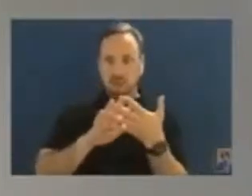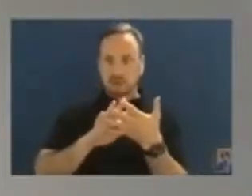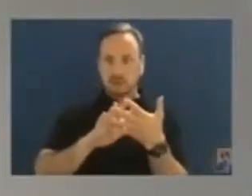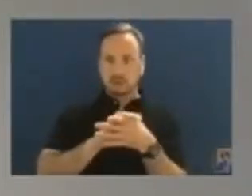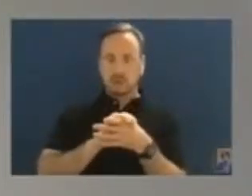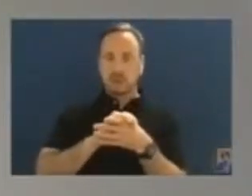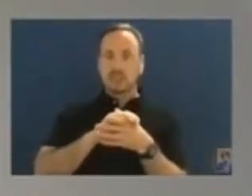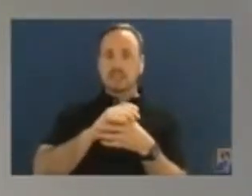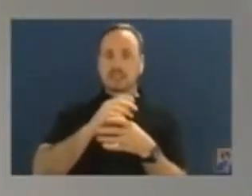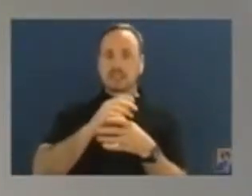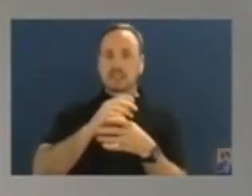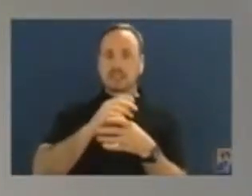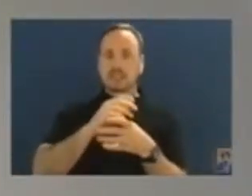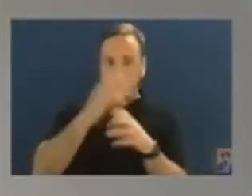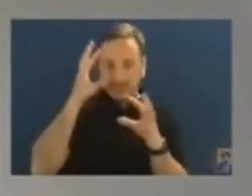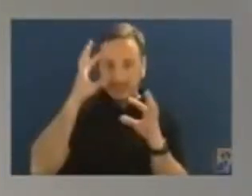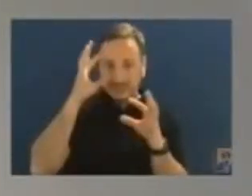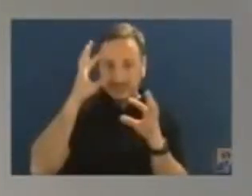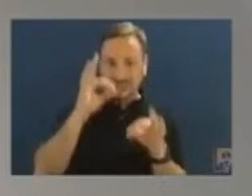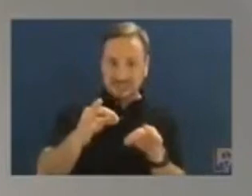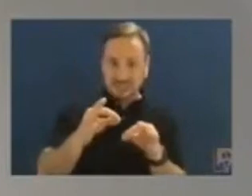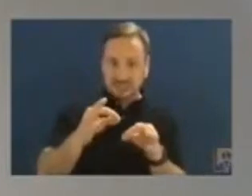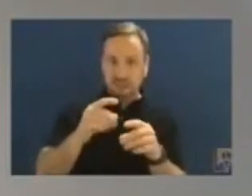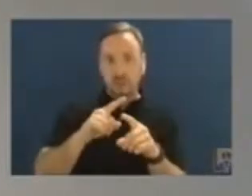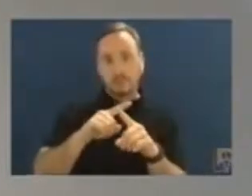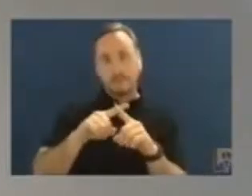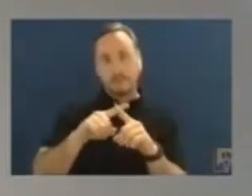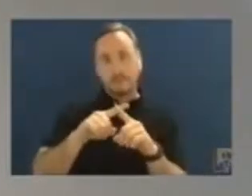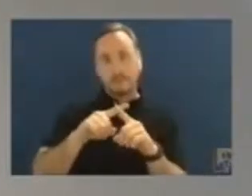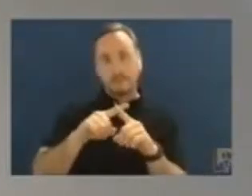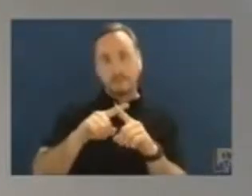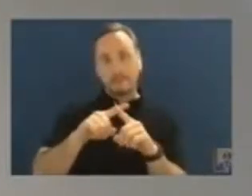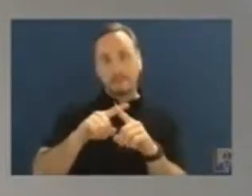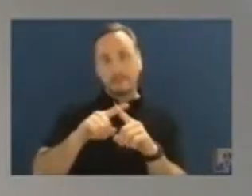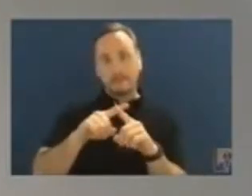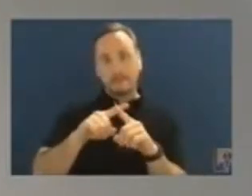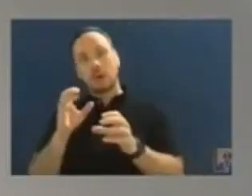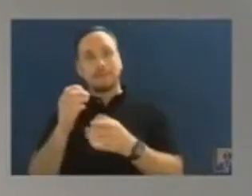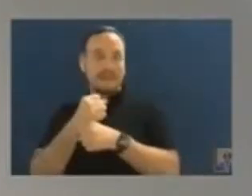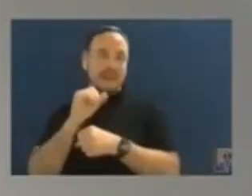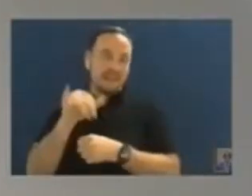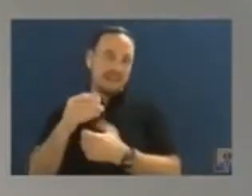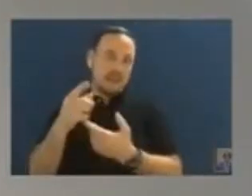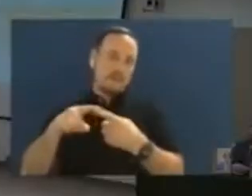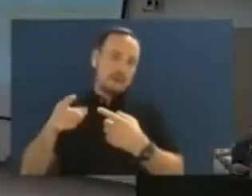that should ever have been made without the circumstances.